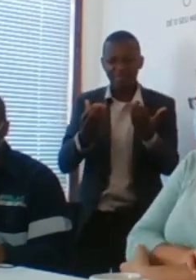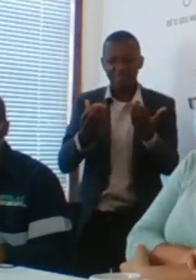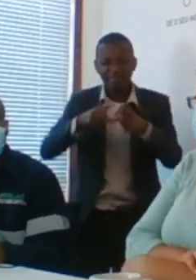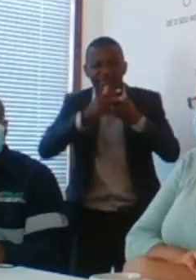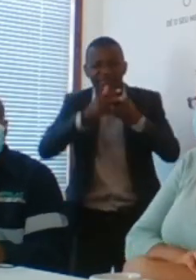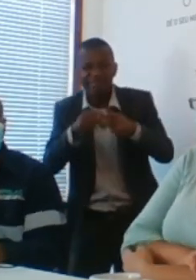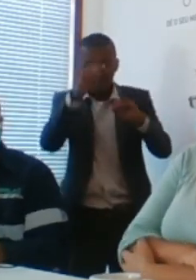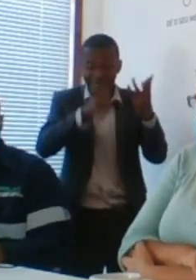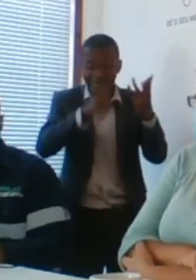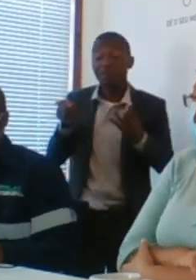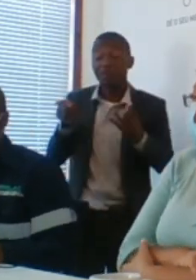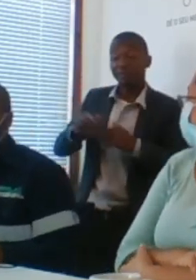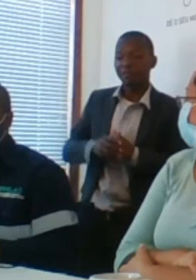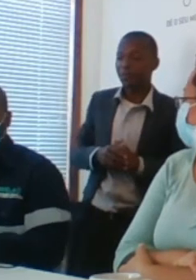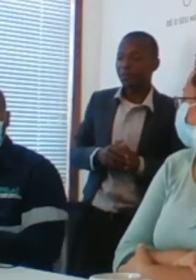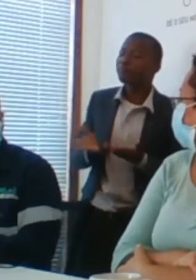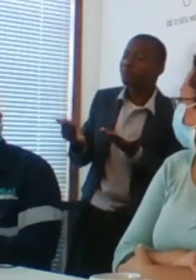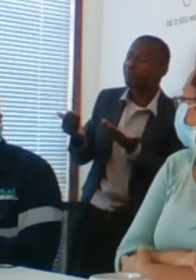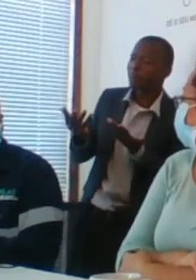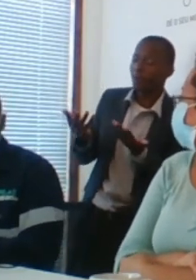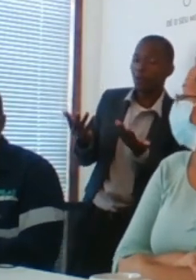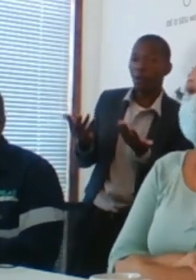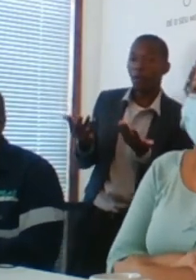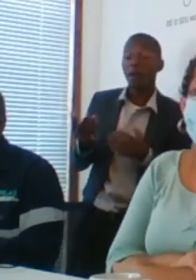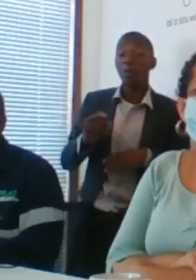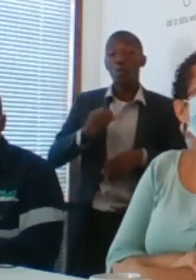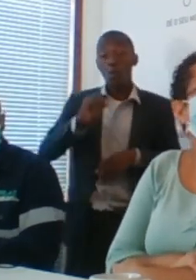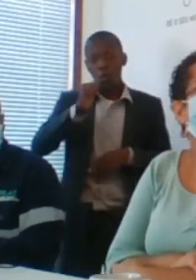us. Thank you, Lino. I'm just starting